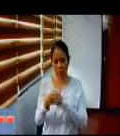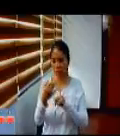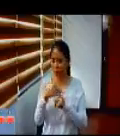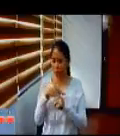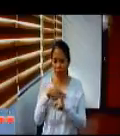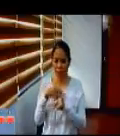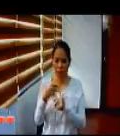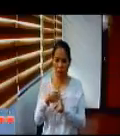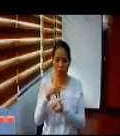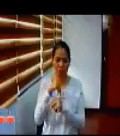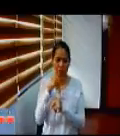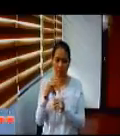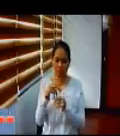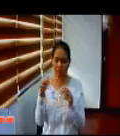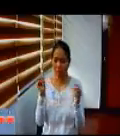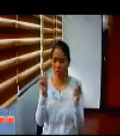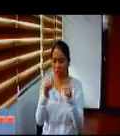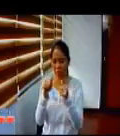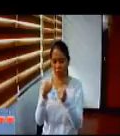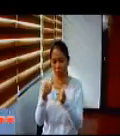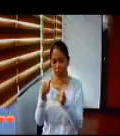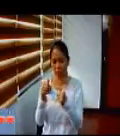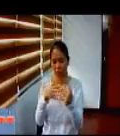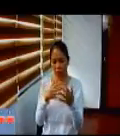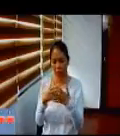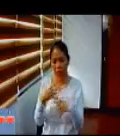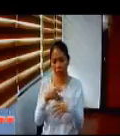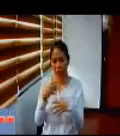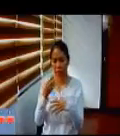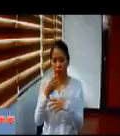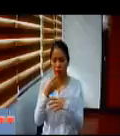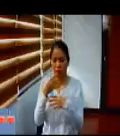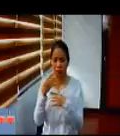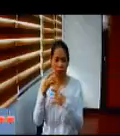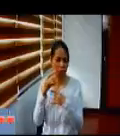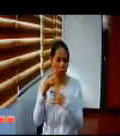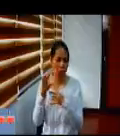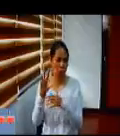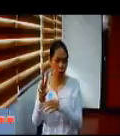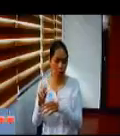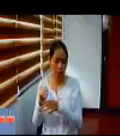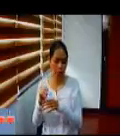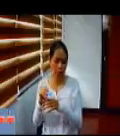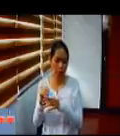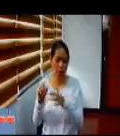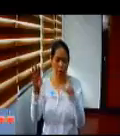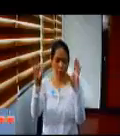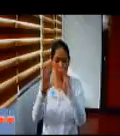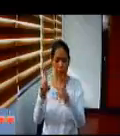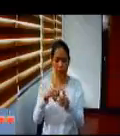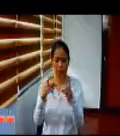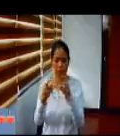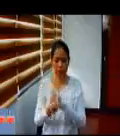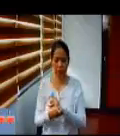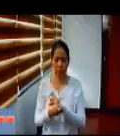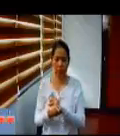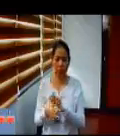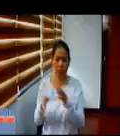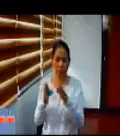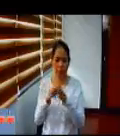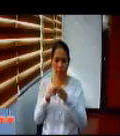Because whether we like it or not, climate change will further magnify the manifestations of